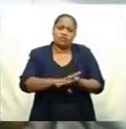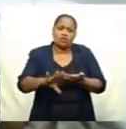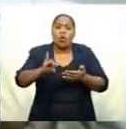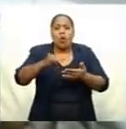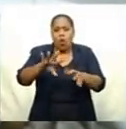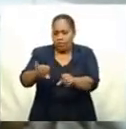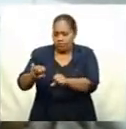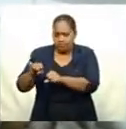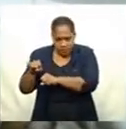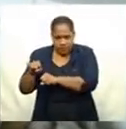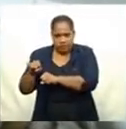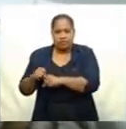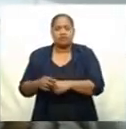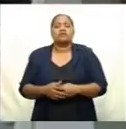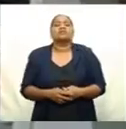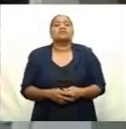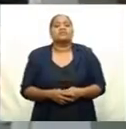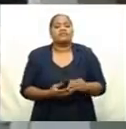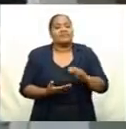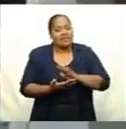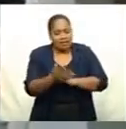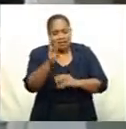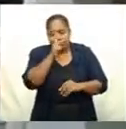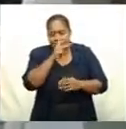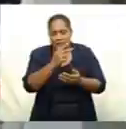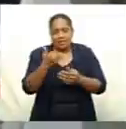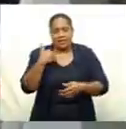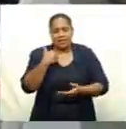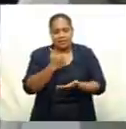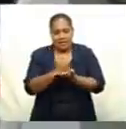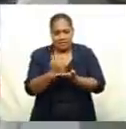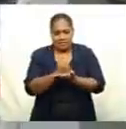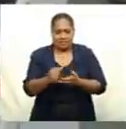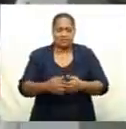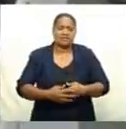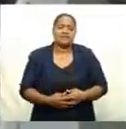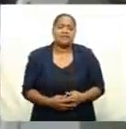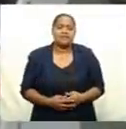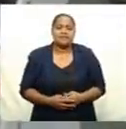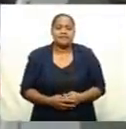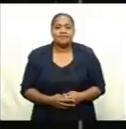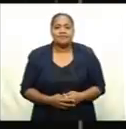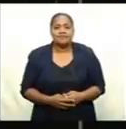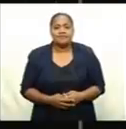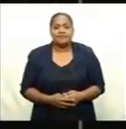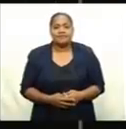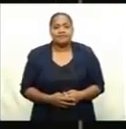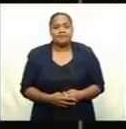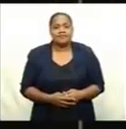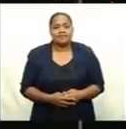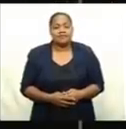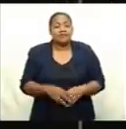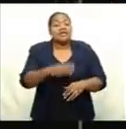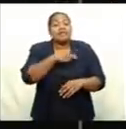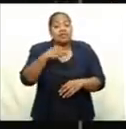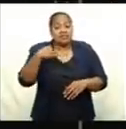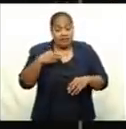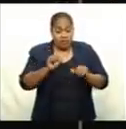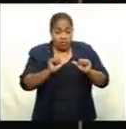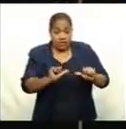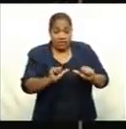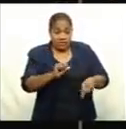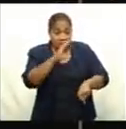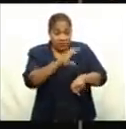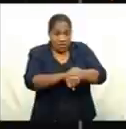imprisonment or both under the Public Health Act 1935. Kelly Vadala, FBC News. Minister for Defence and